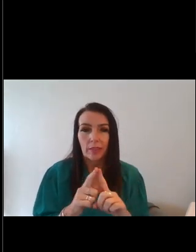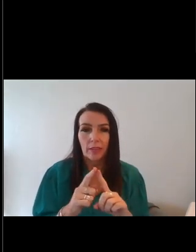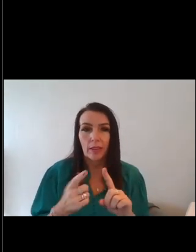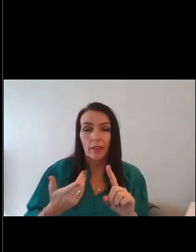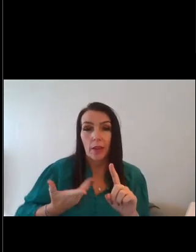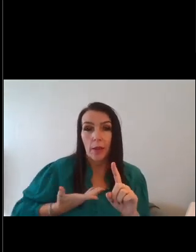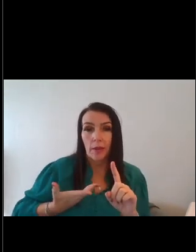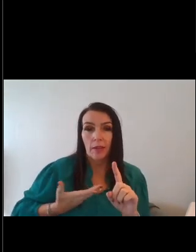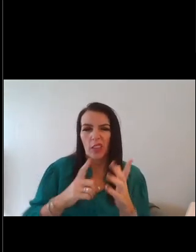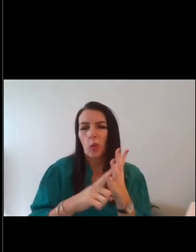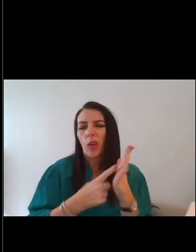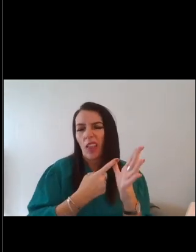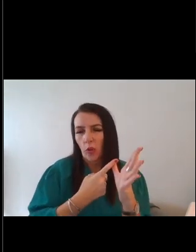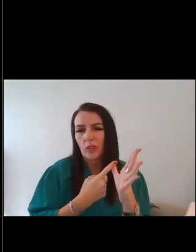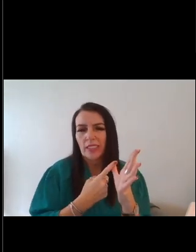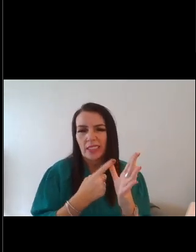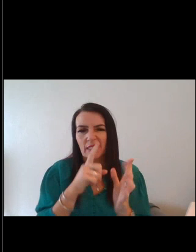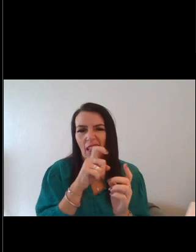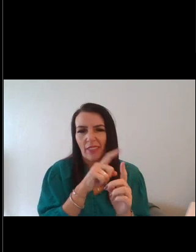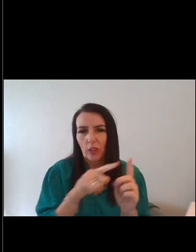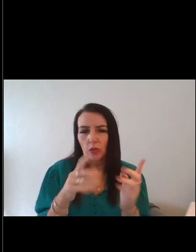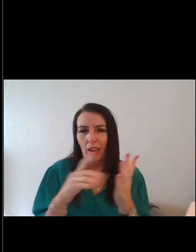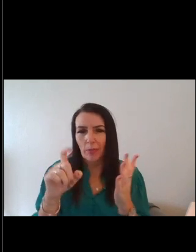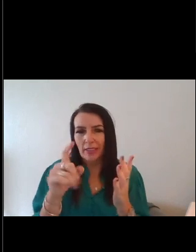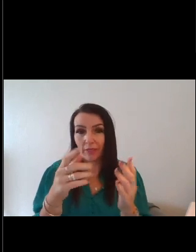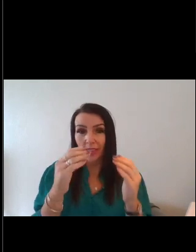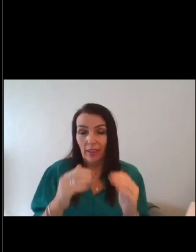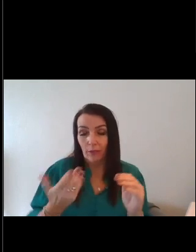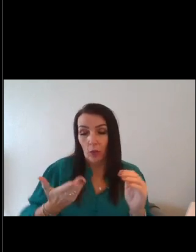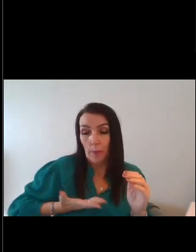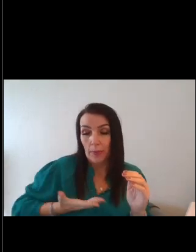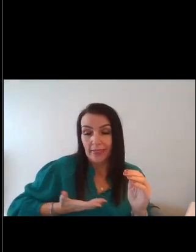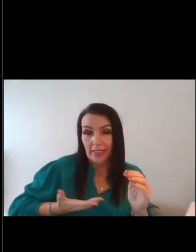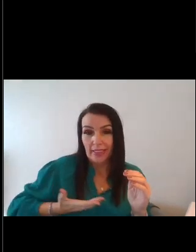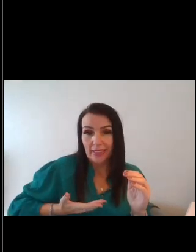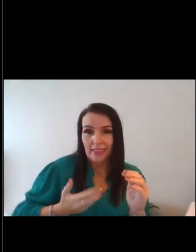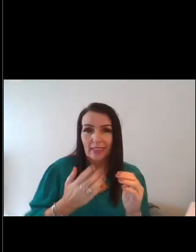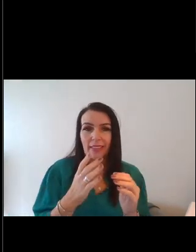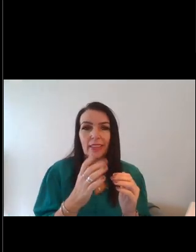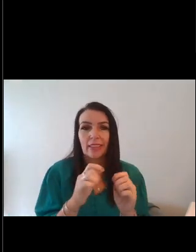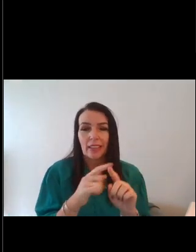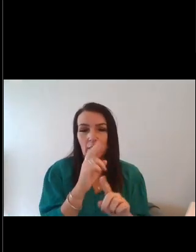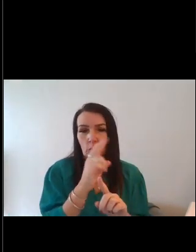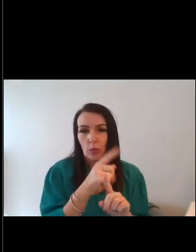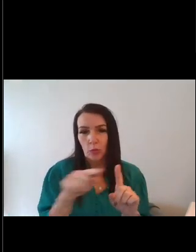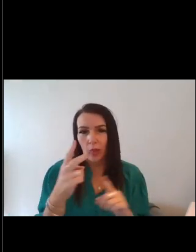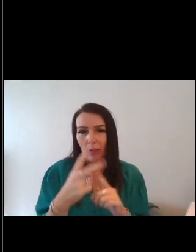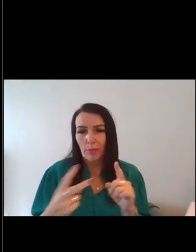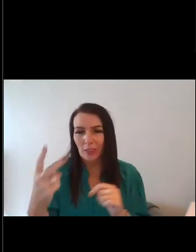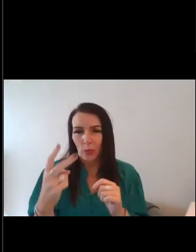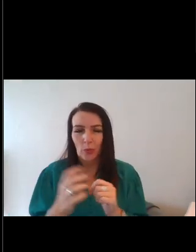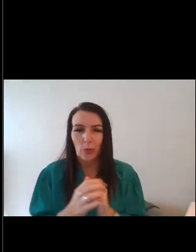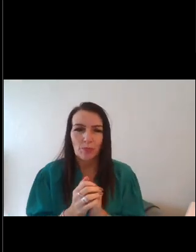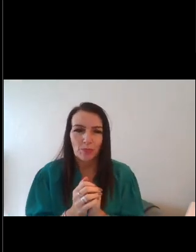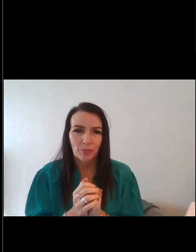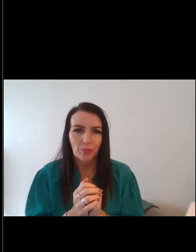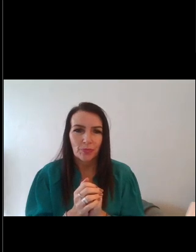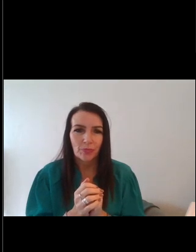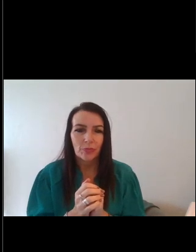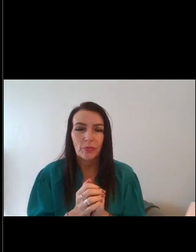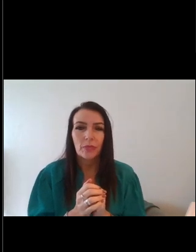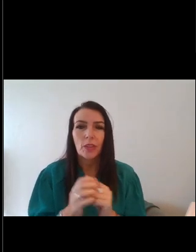local authorities at 11 a.m. and a dedicated session for commercial organizations at 2 p.m. And in this webinar, we'll